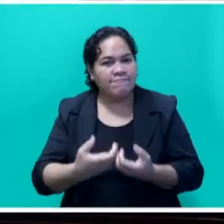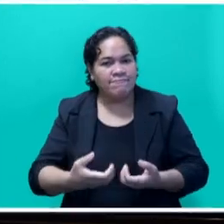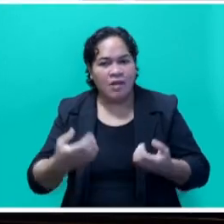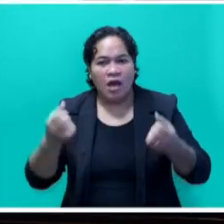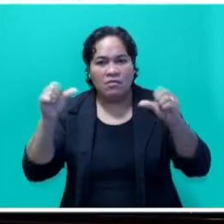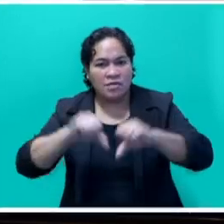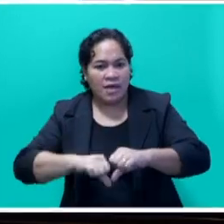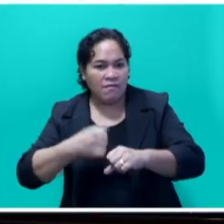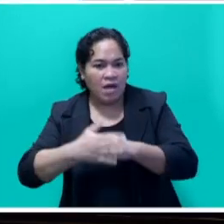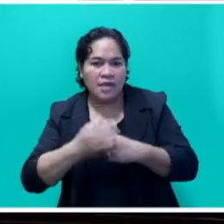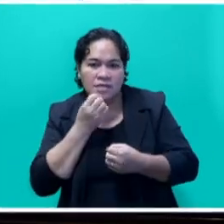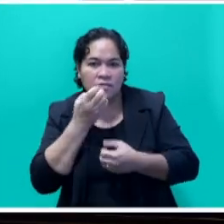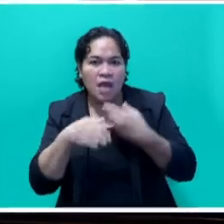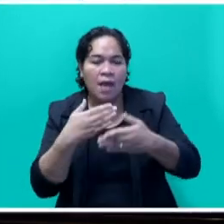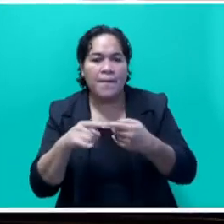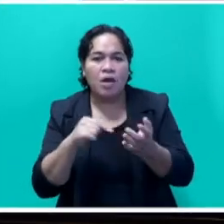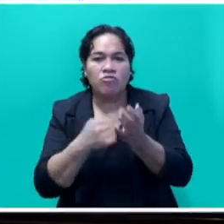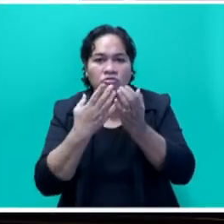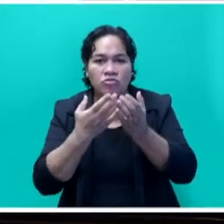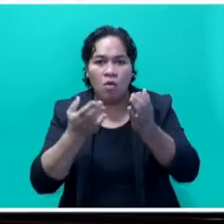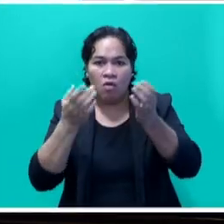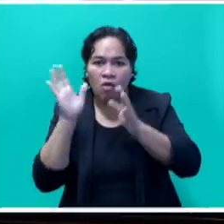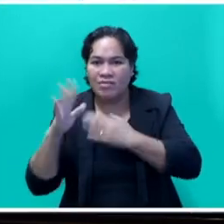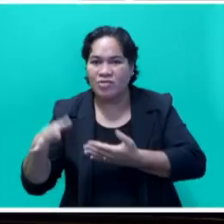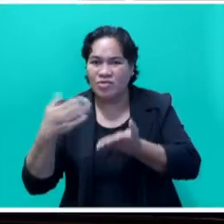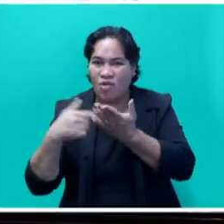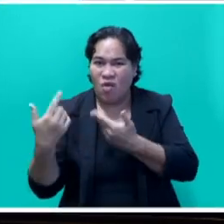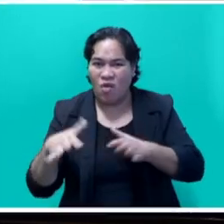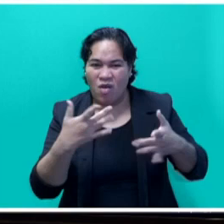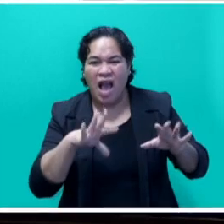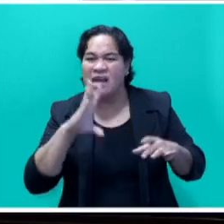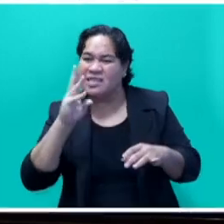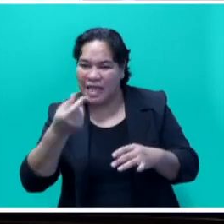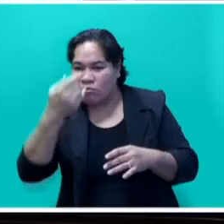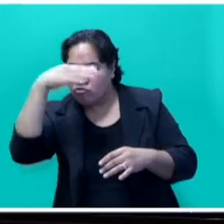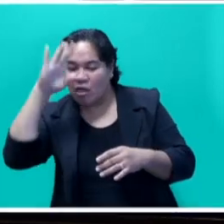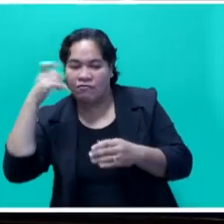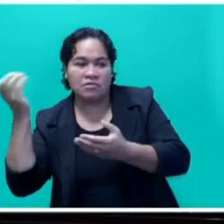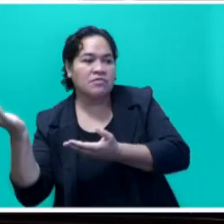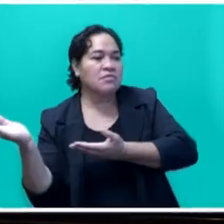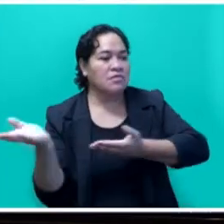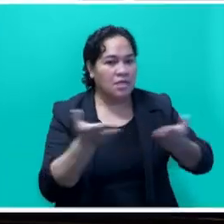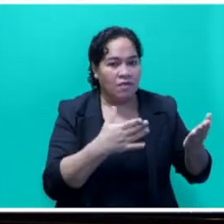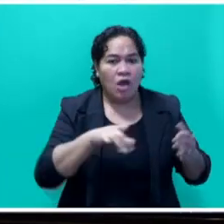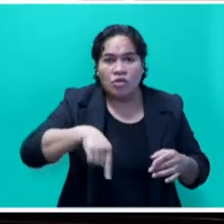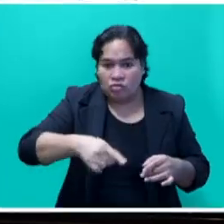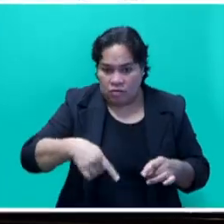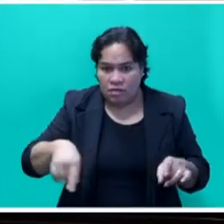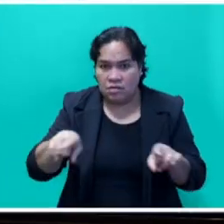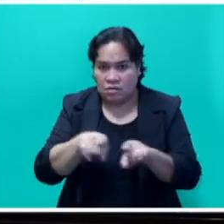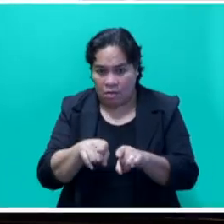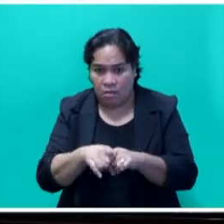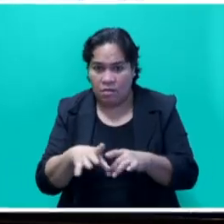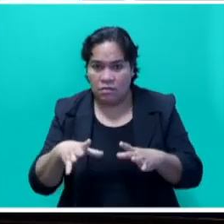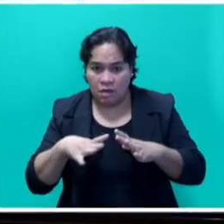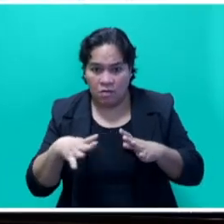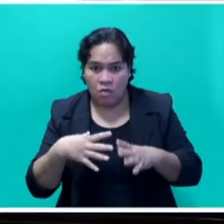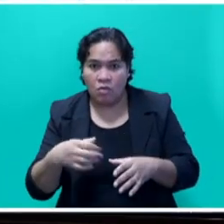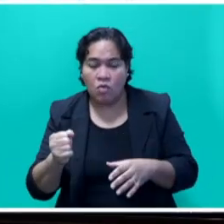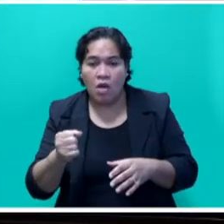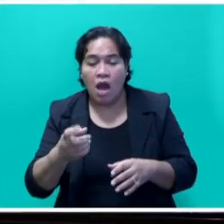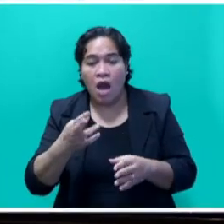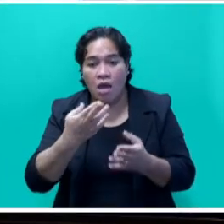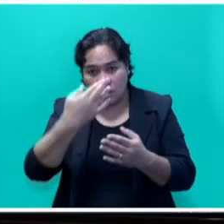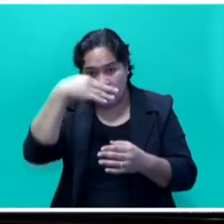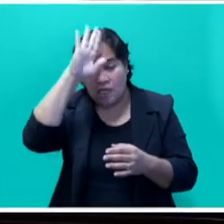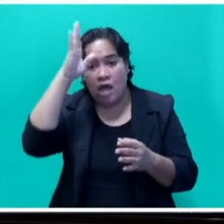failed to talk about how land was alienated by some chiefs by giving it away. Suva is freehold today because Ratu Seru Dakambao gave away the